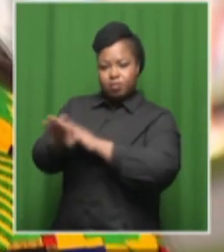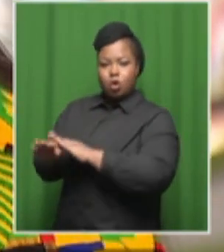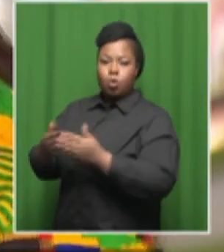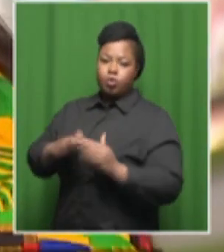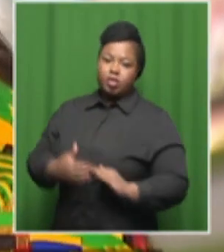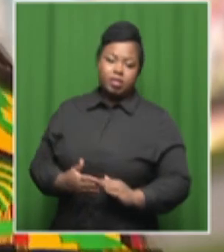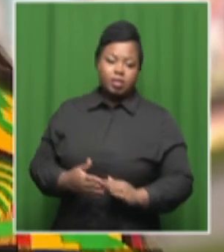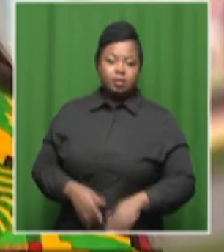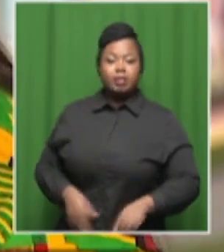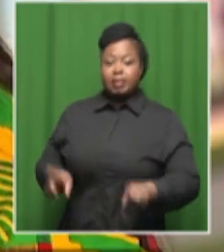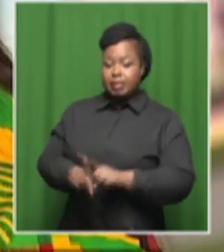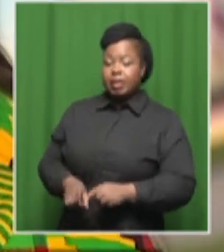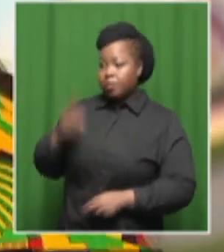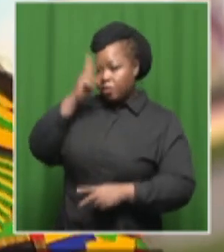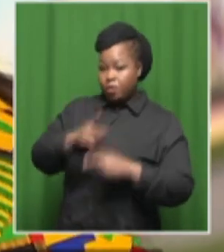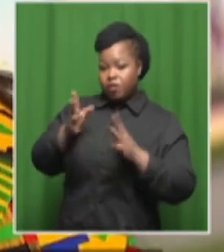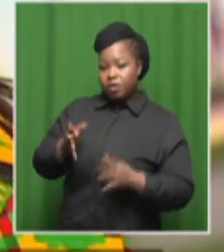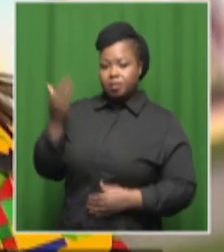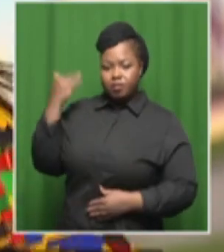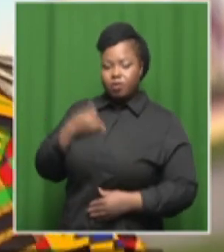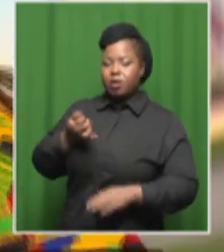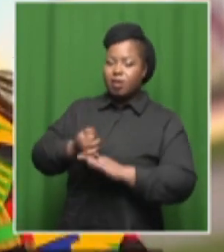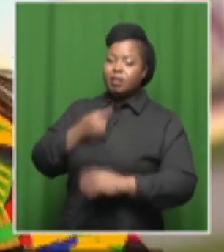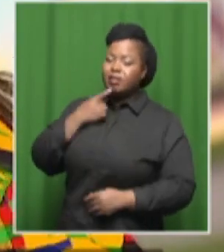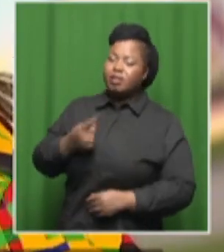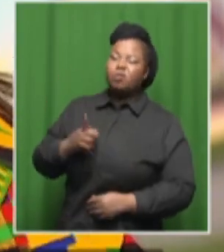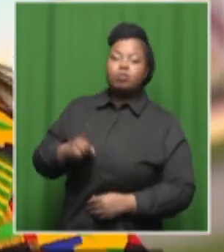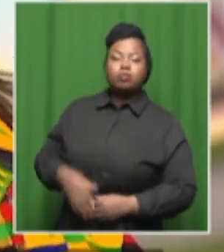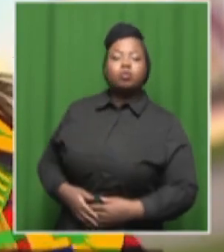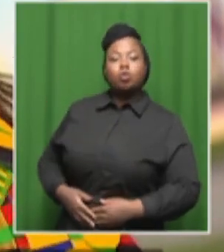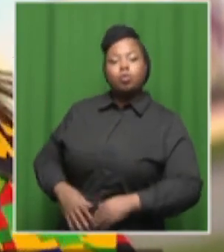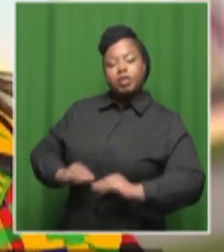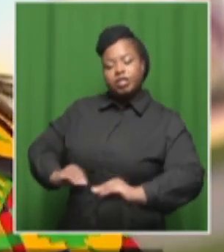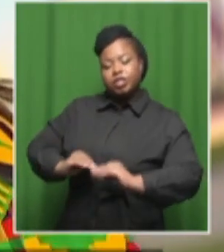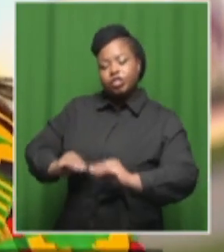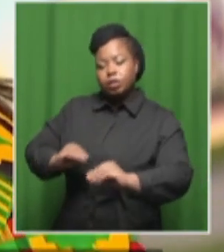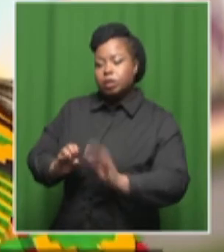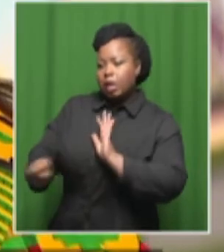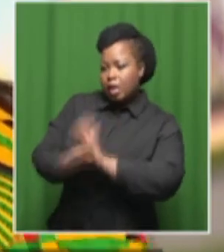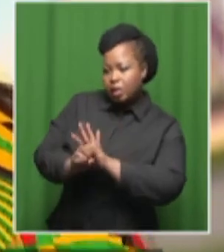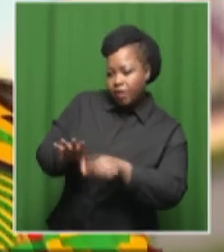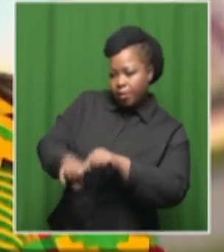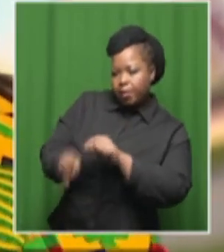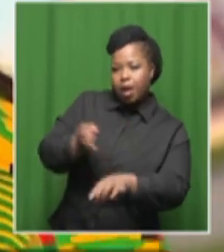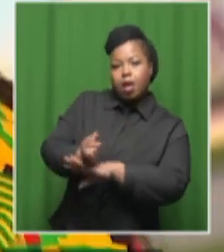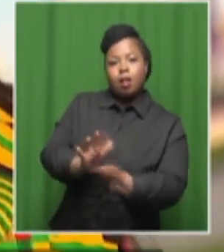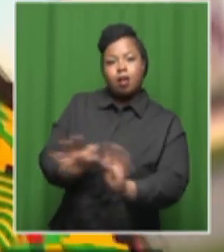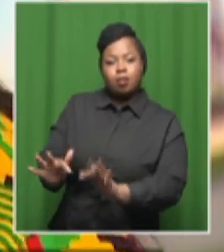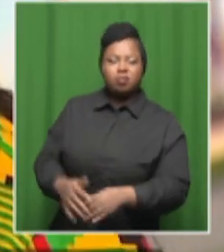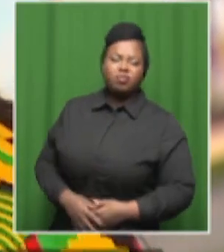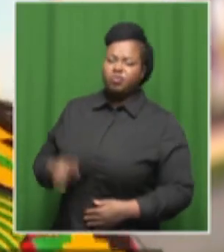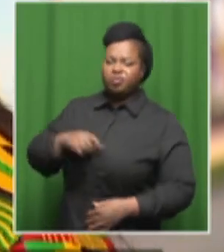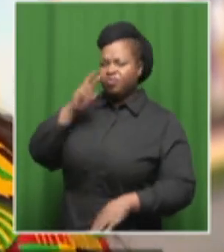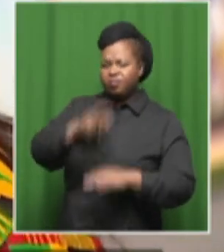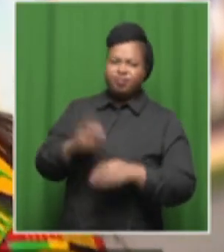also, as our prof said earlier, the teaching of what it means to look at early warning signs so that our patients don't come